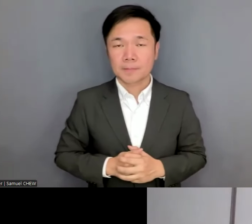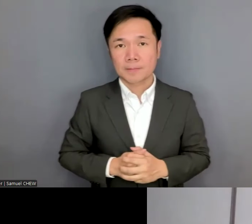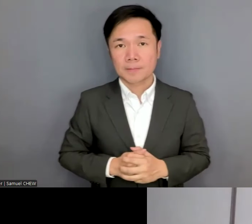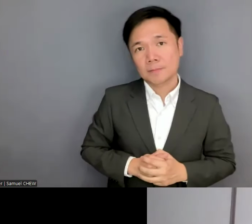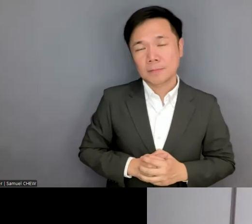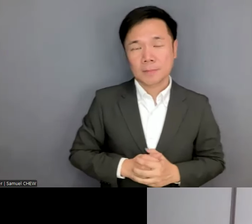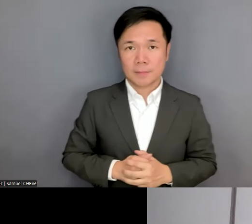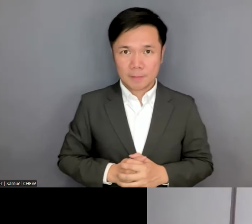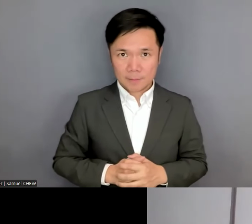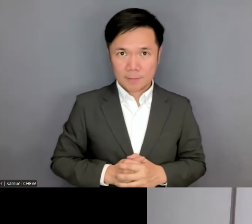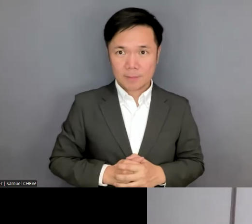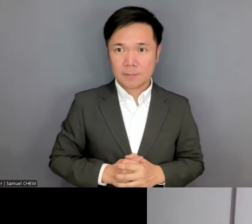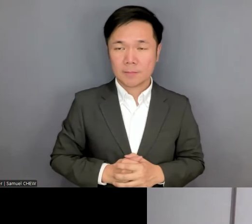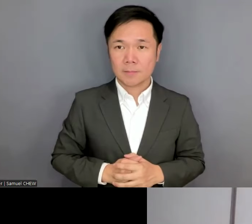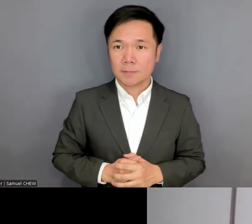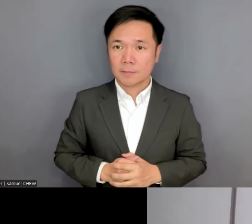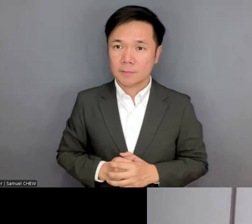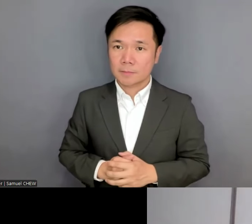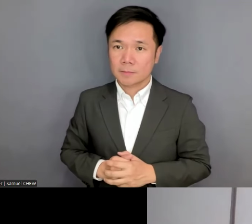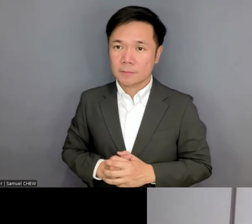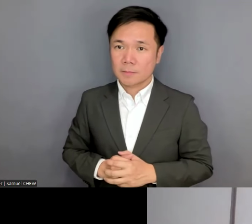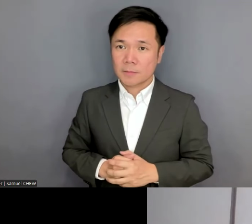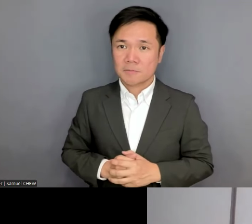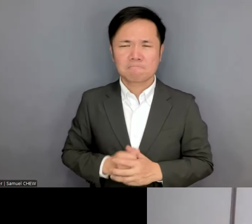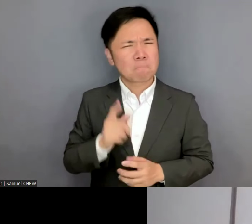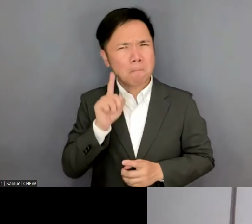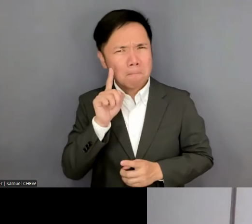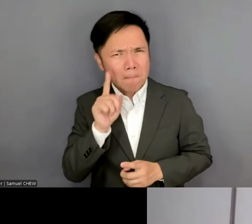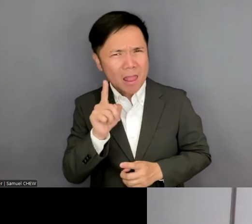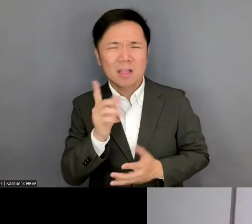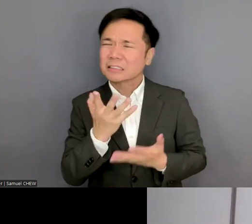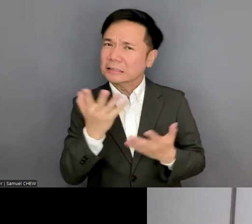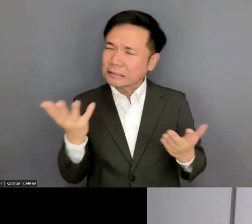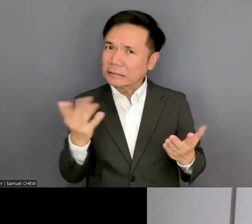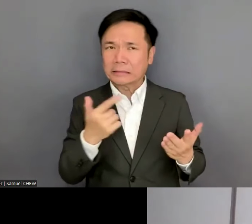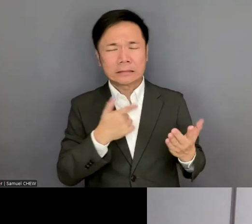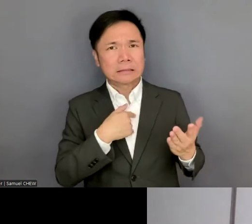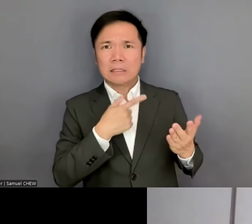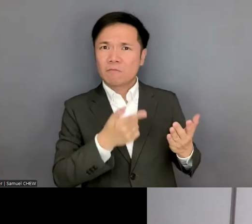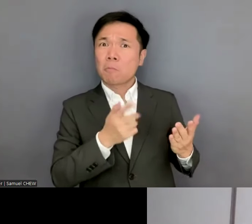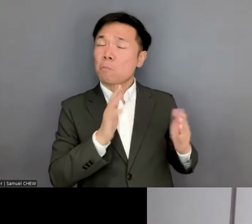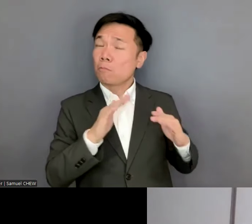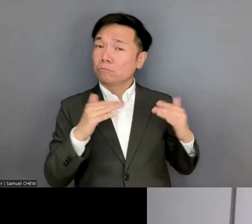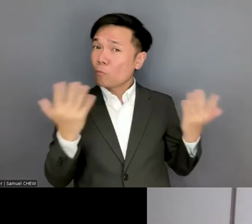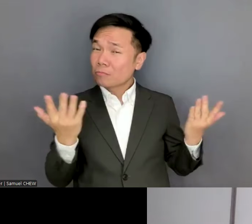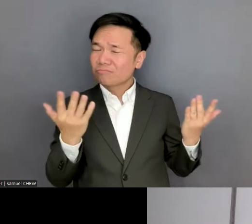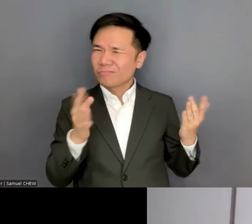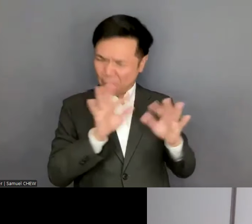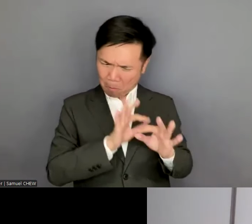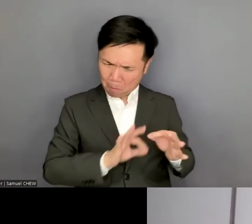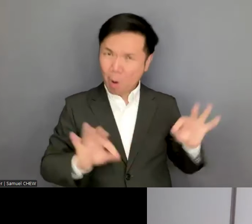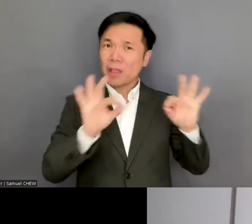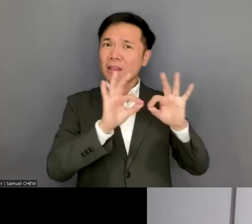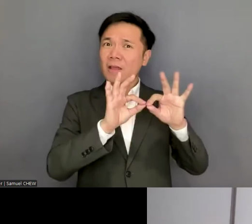But it is oriented towards inclusion, to include all